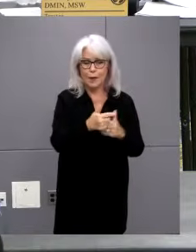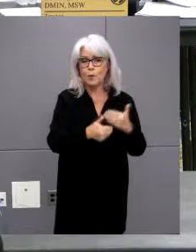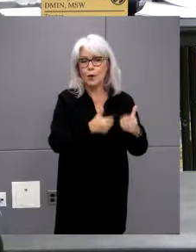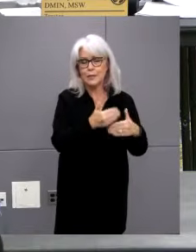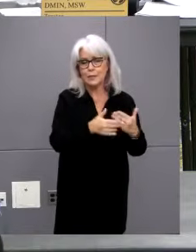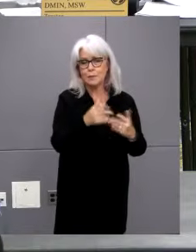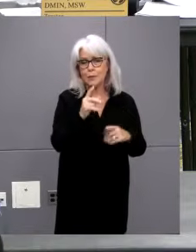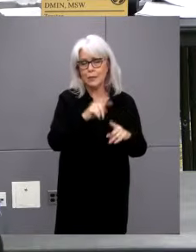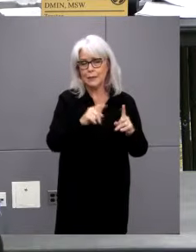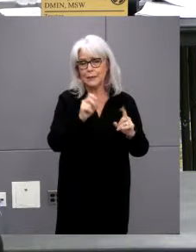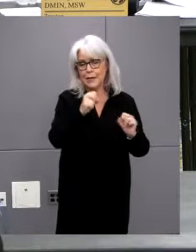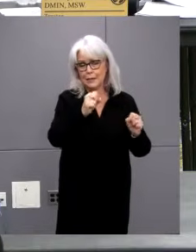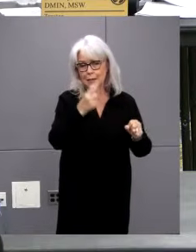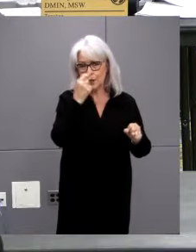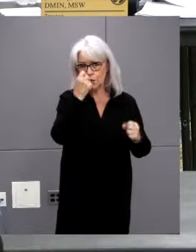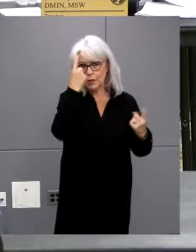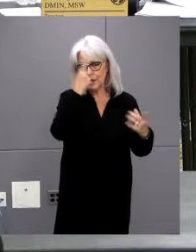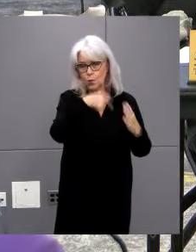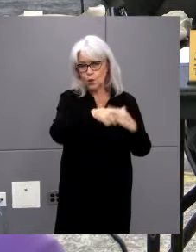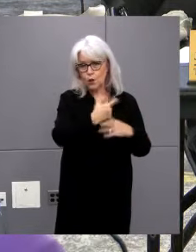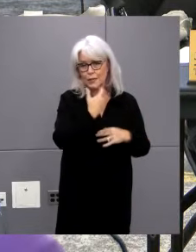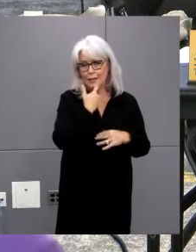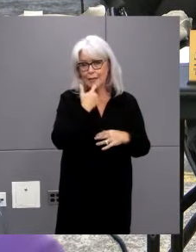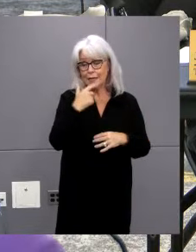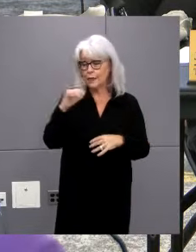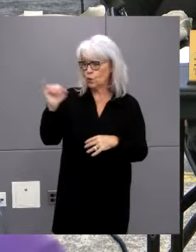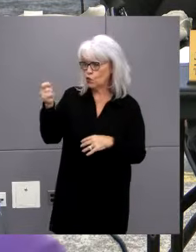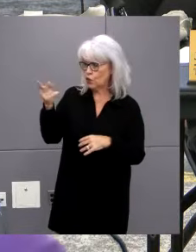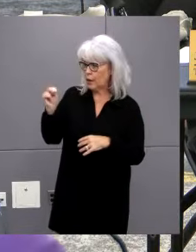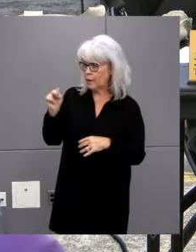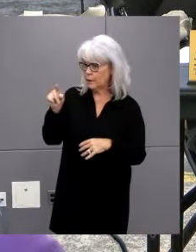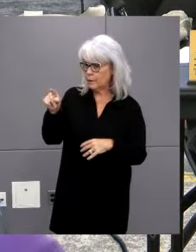what you're saying. Thank you. John?